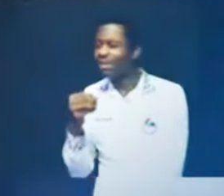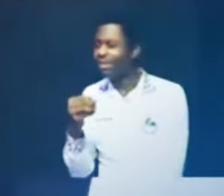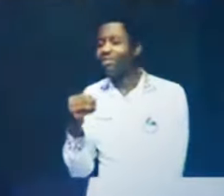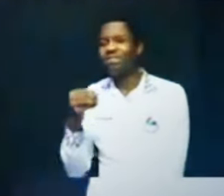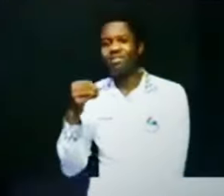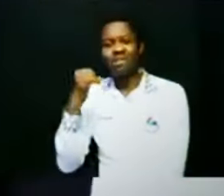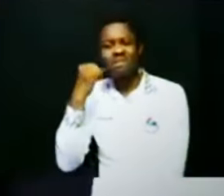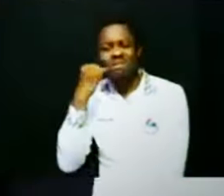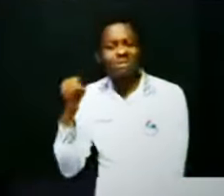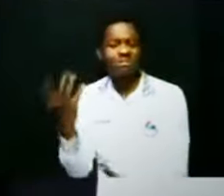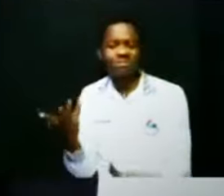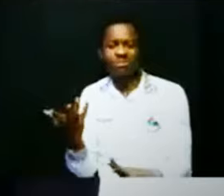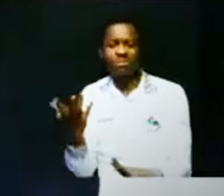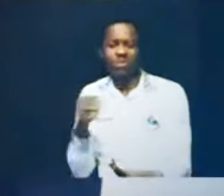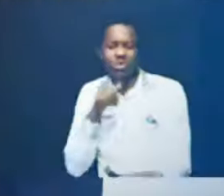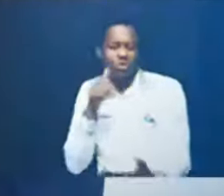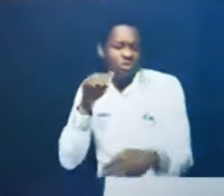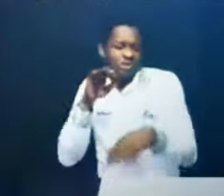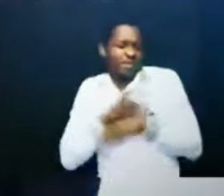feeling of discontent.